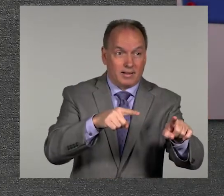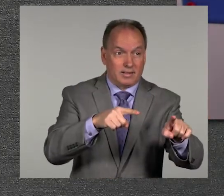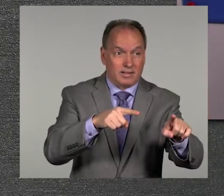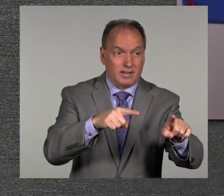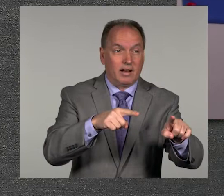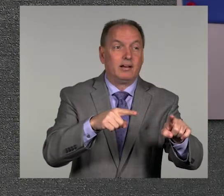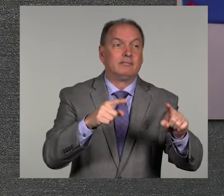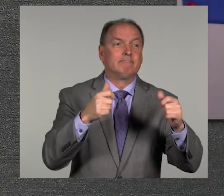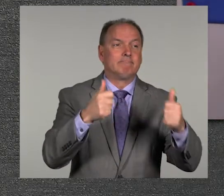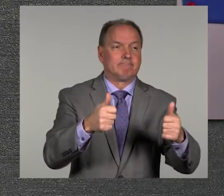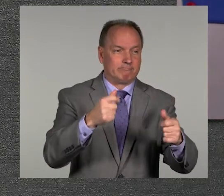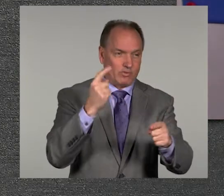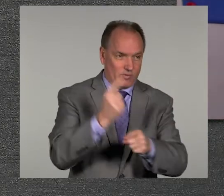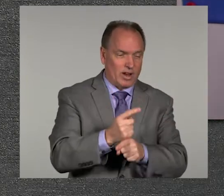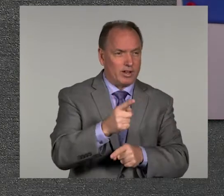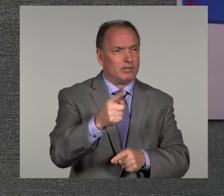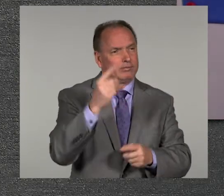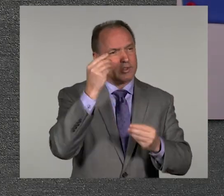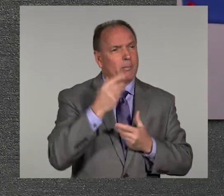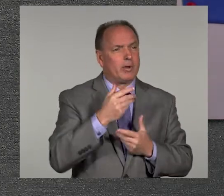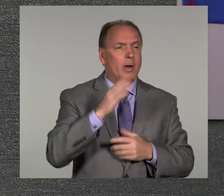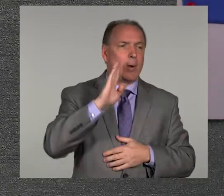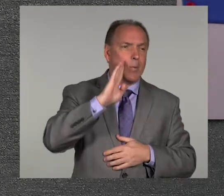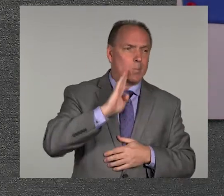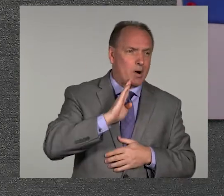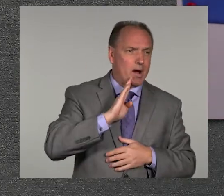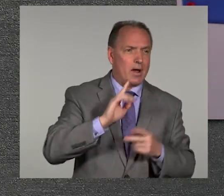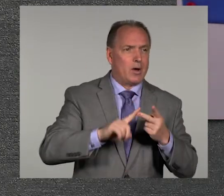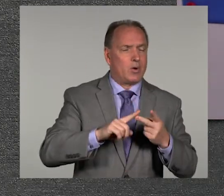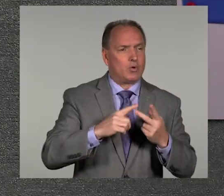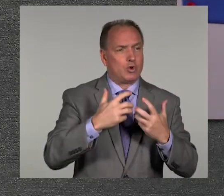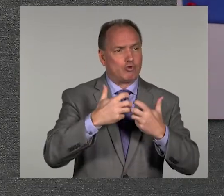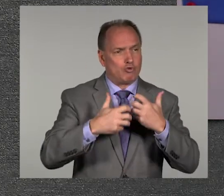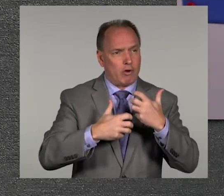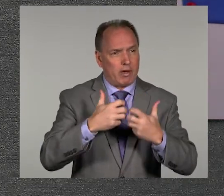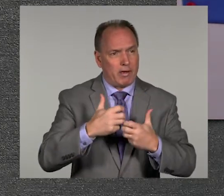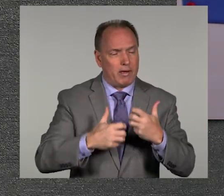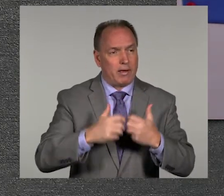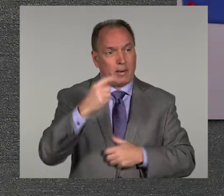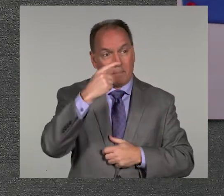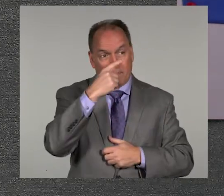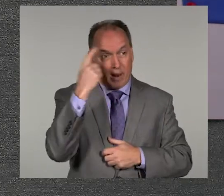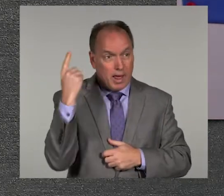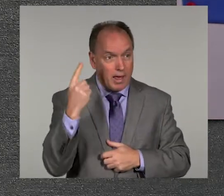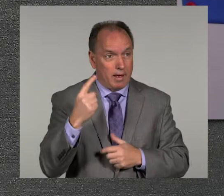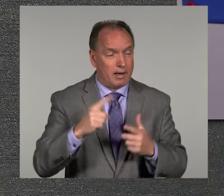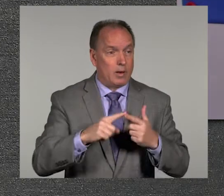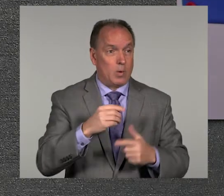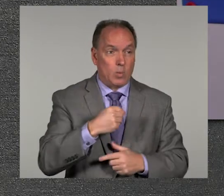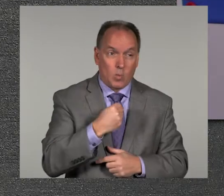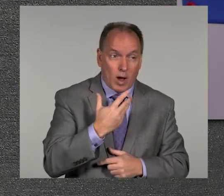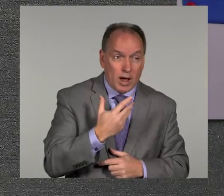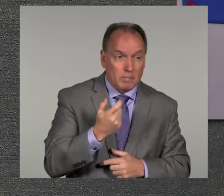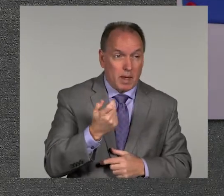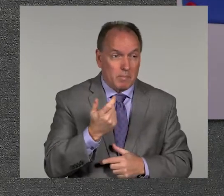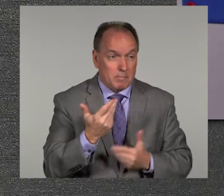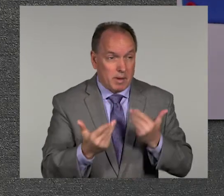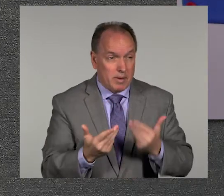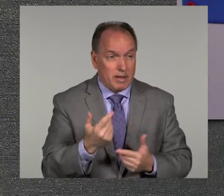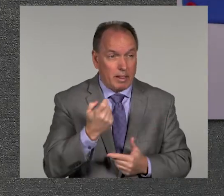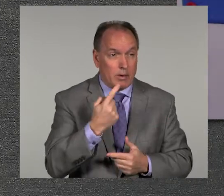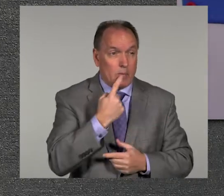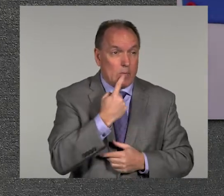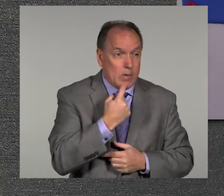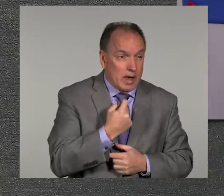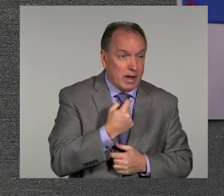5, 4, 3, 2, 1, 0. Right, so you could have said brown, you could have said gray, could have said black, you could have said white, or maybe even a